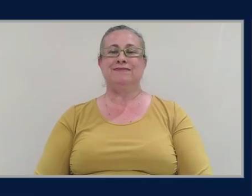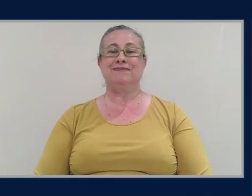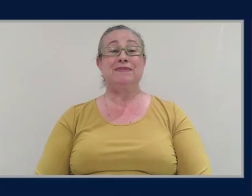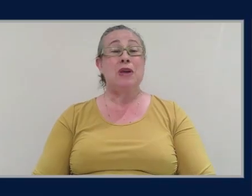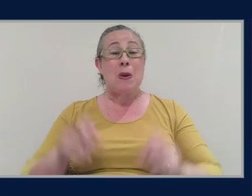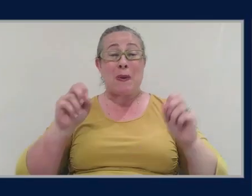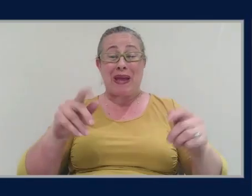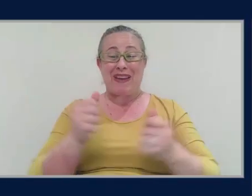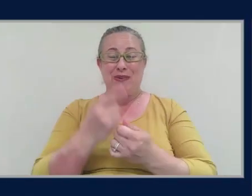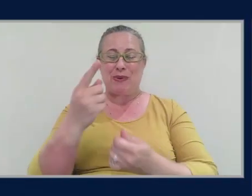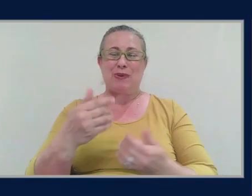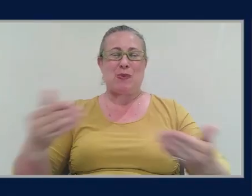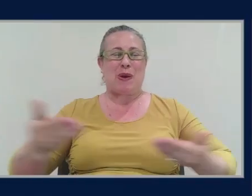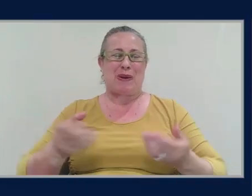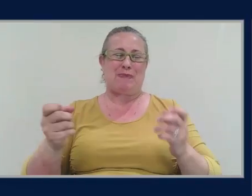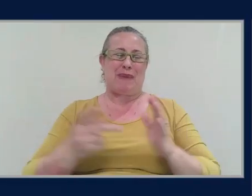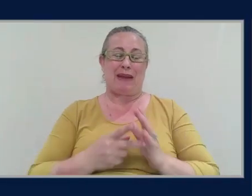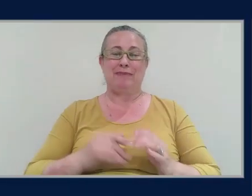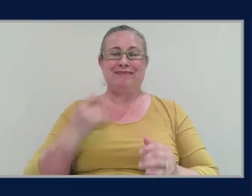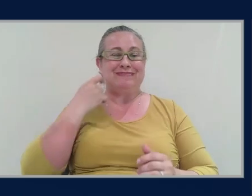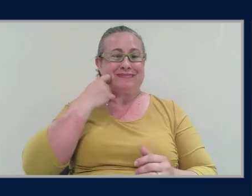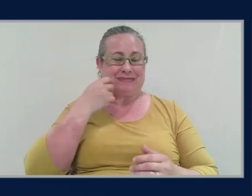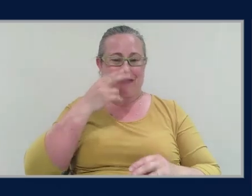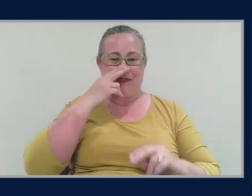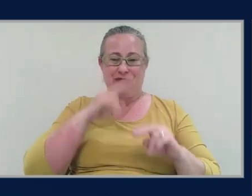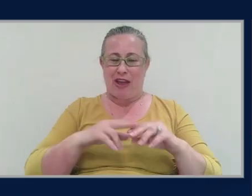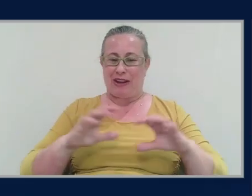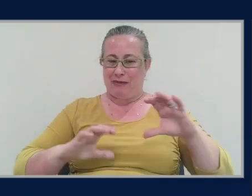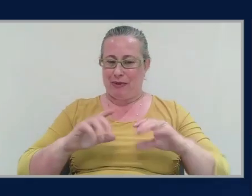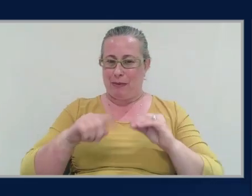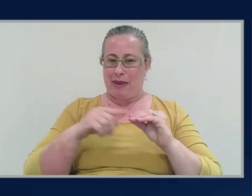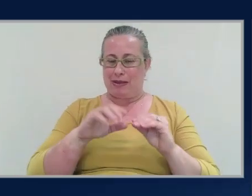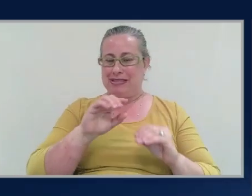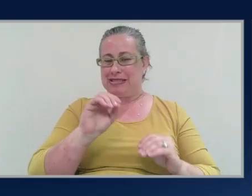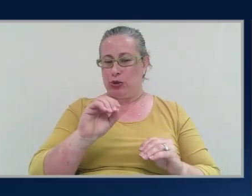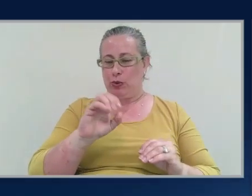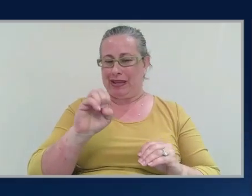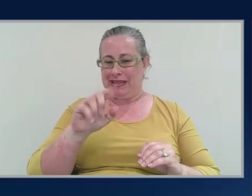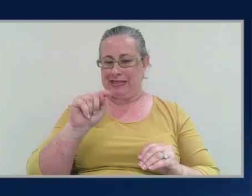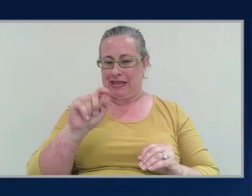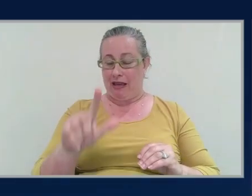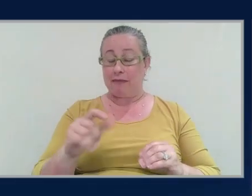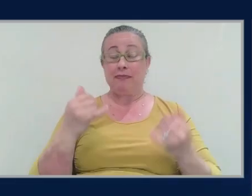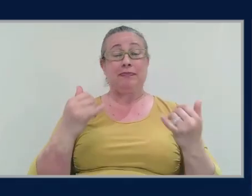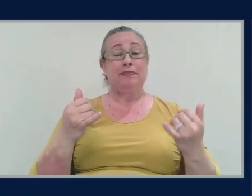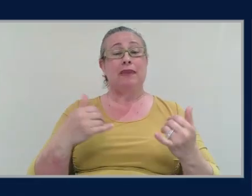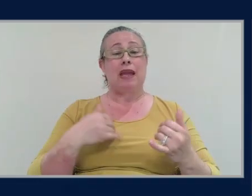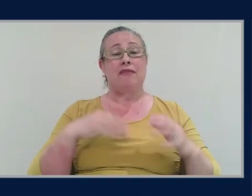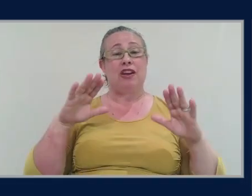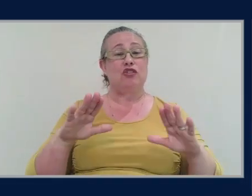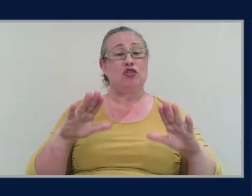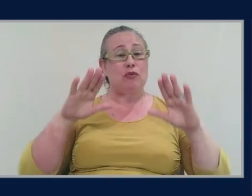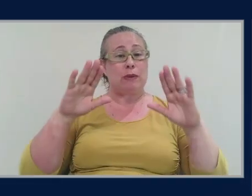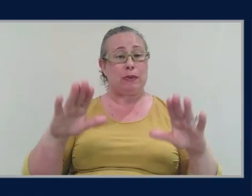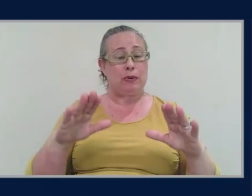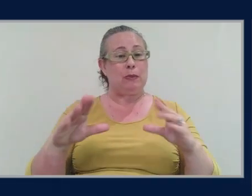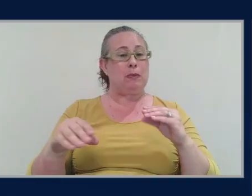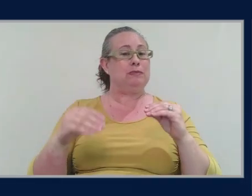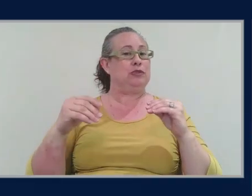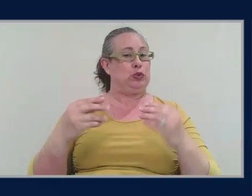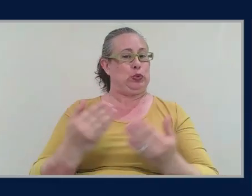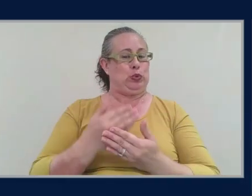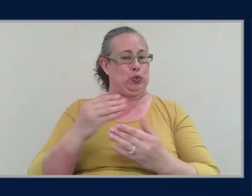right, everyone, welcome back. That was a fun conversation we had about zero ETL. And now we have some incredible additional guests joining us here